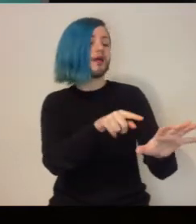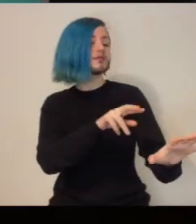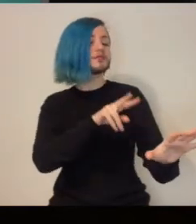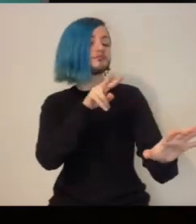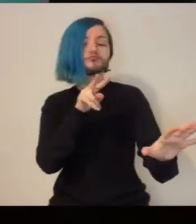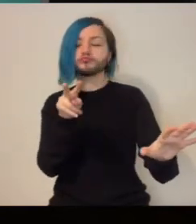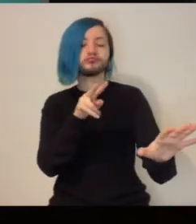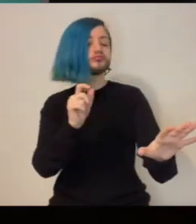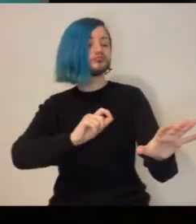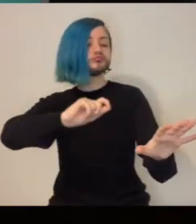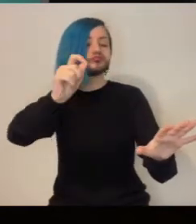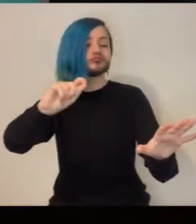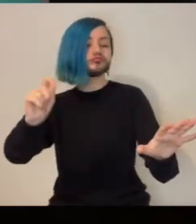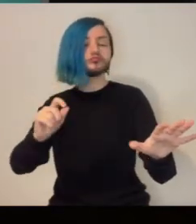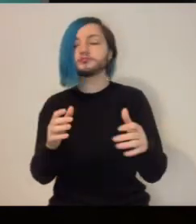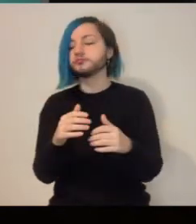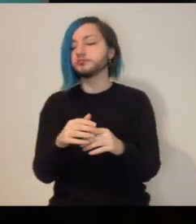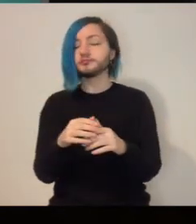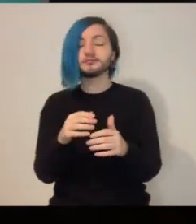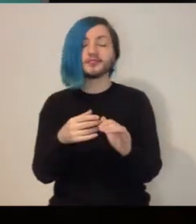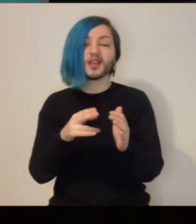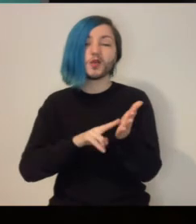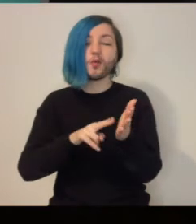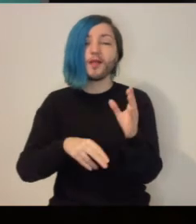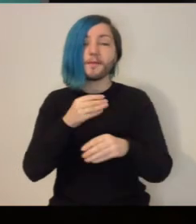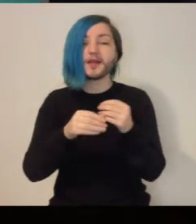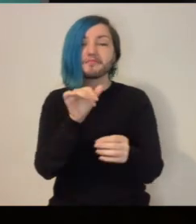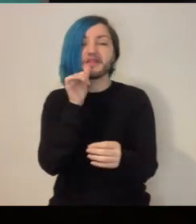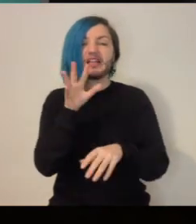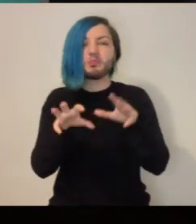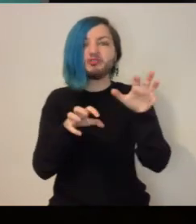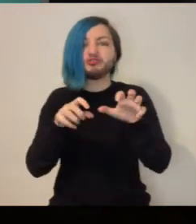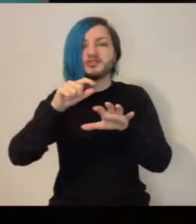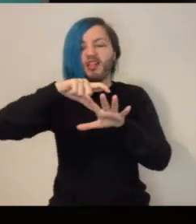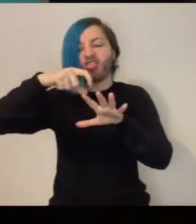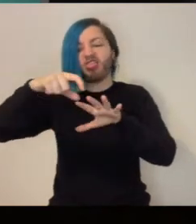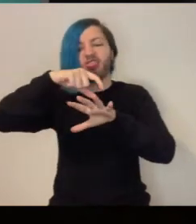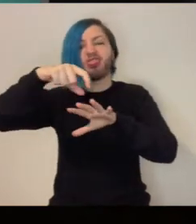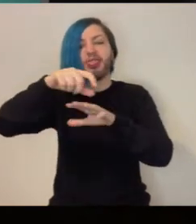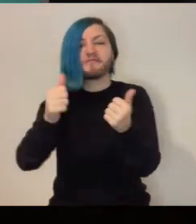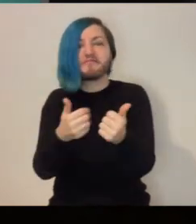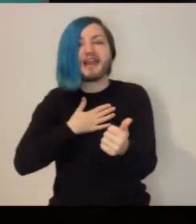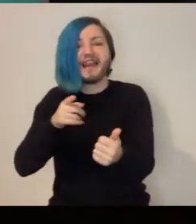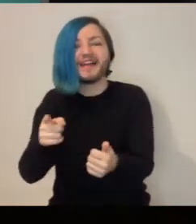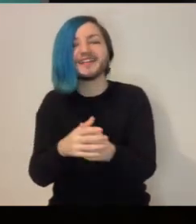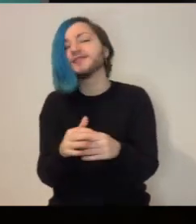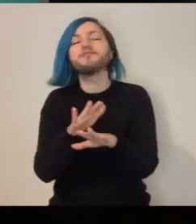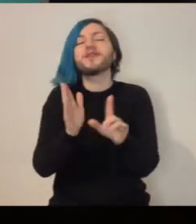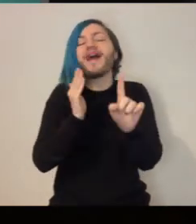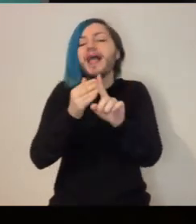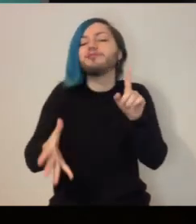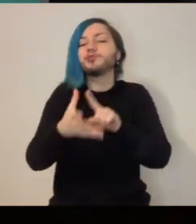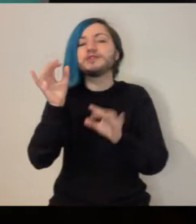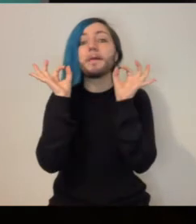hands. And usually these come out nice, chunky, sort of monstrous sized hands. But what we're not trying to achieve here is